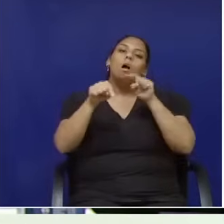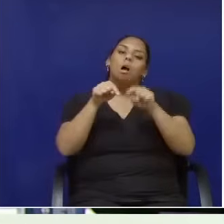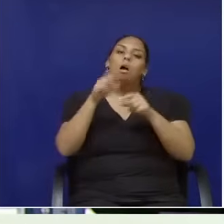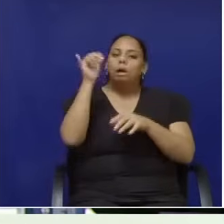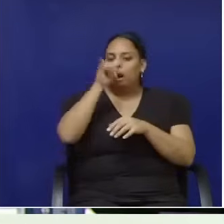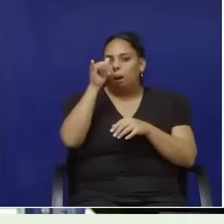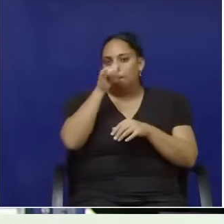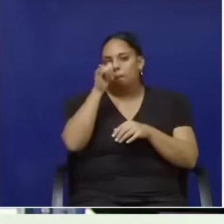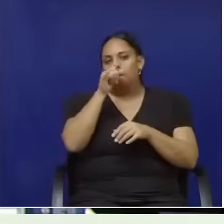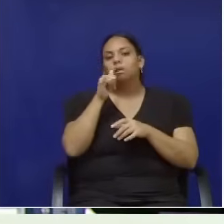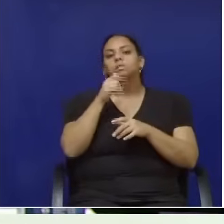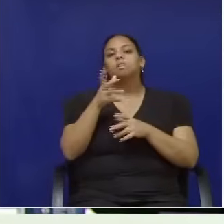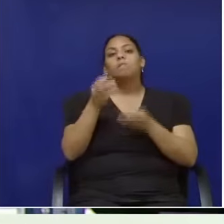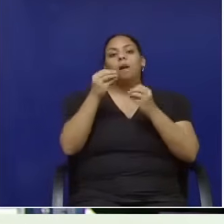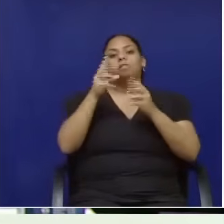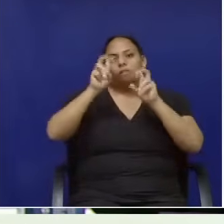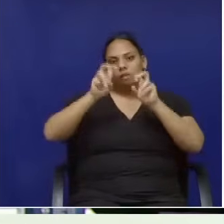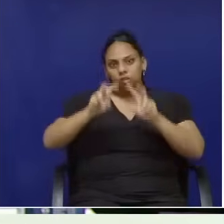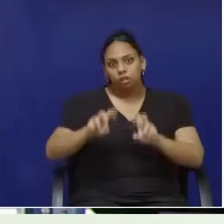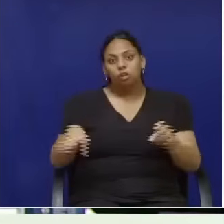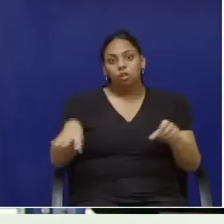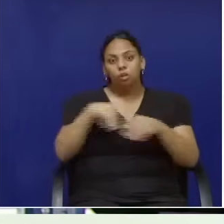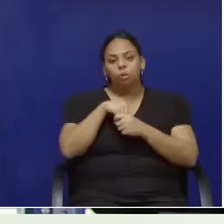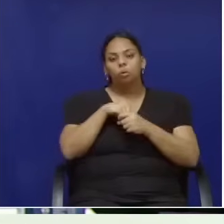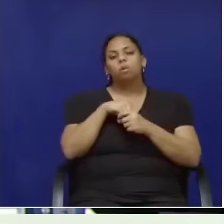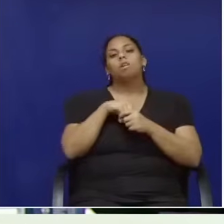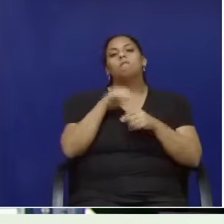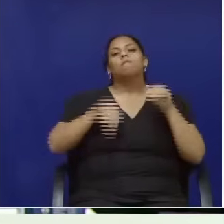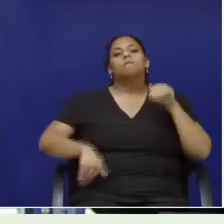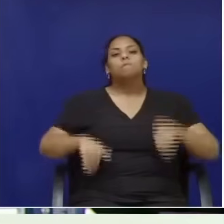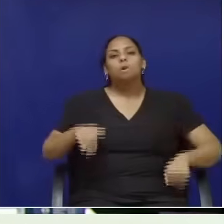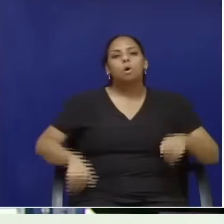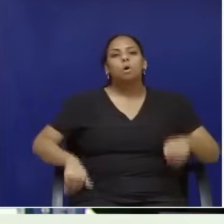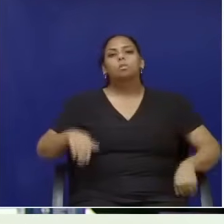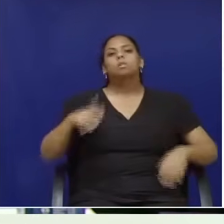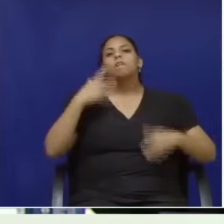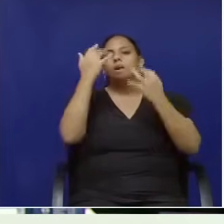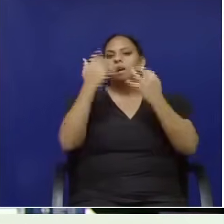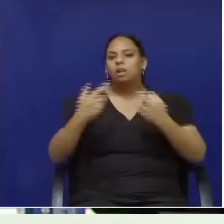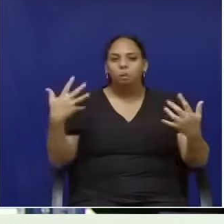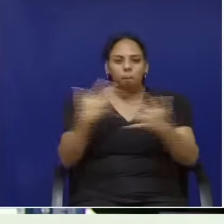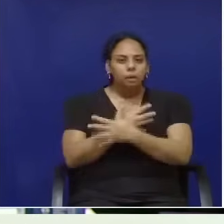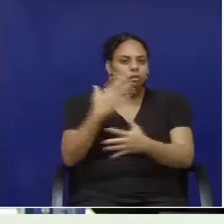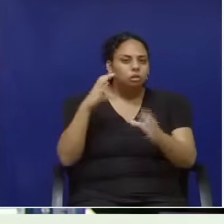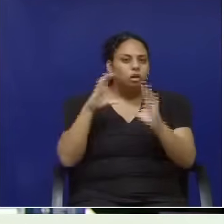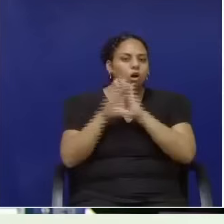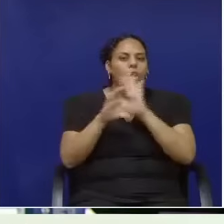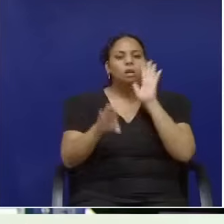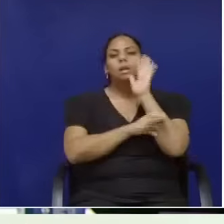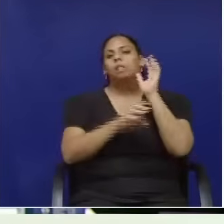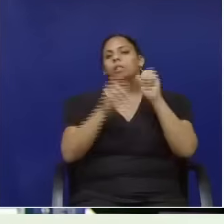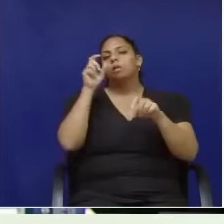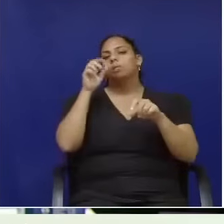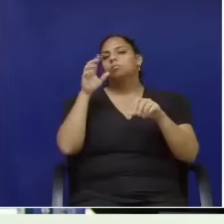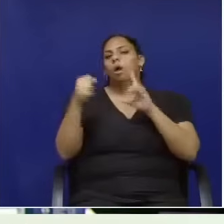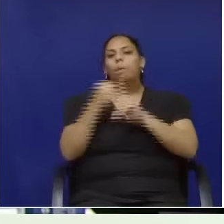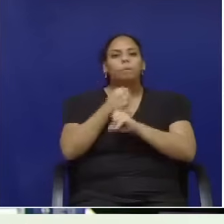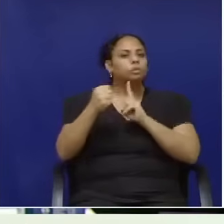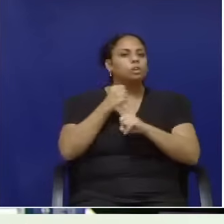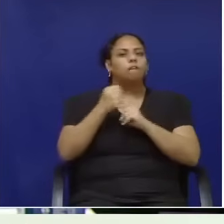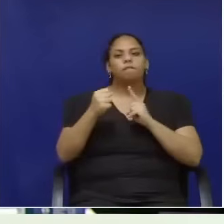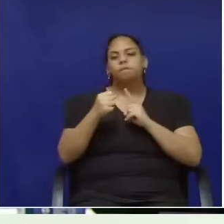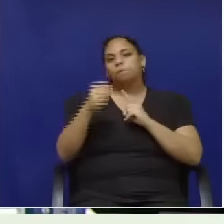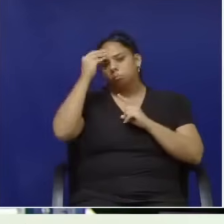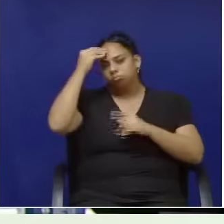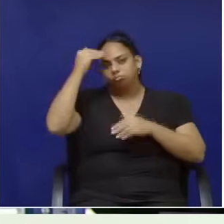during investigations, including fraudulent court orders, corruption, financial misconduct, abuse of official processes,